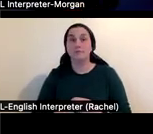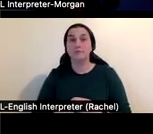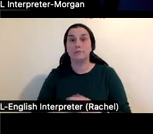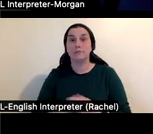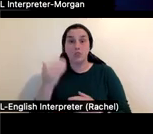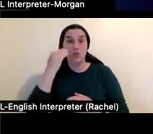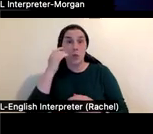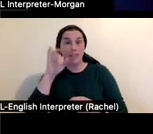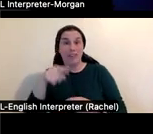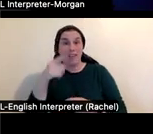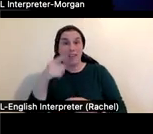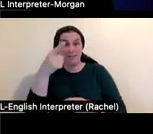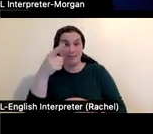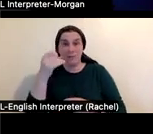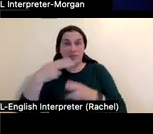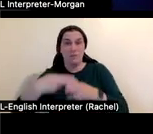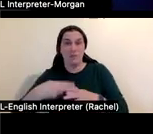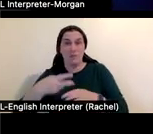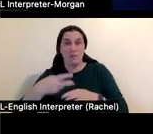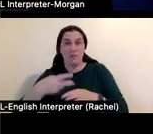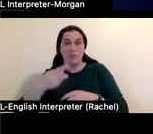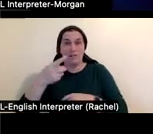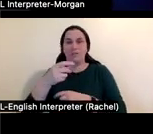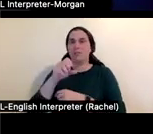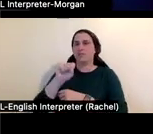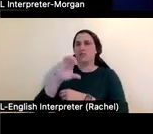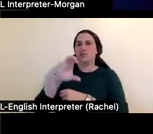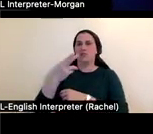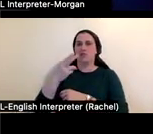Die Schere. Schere.